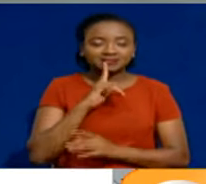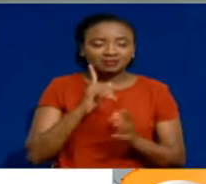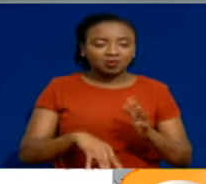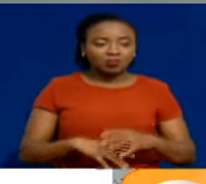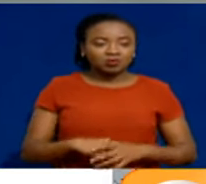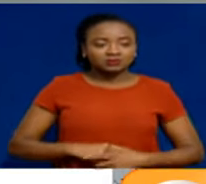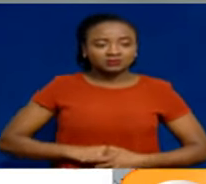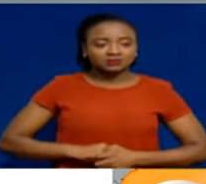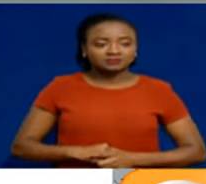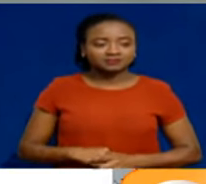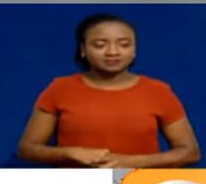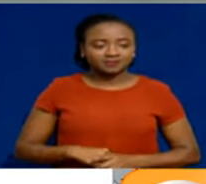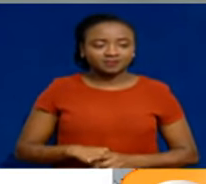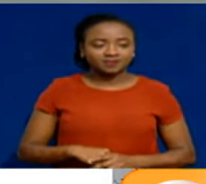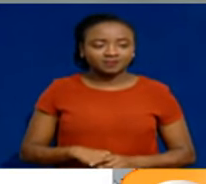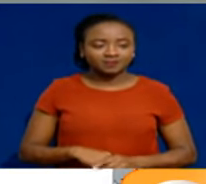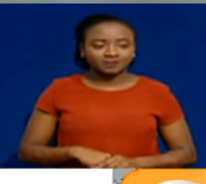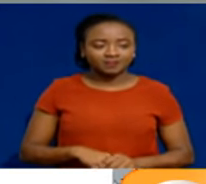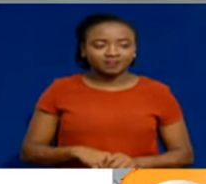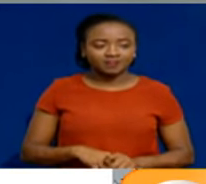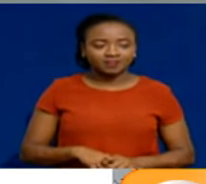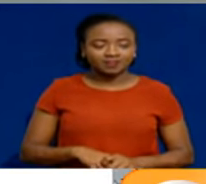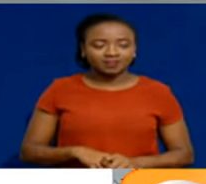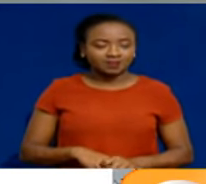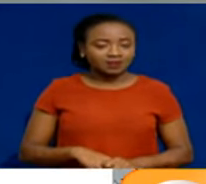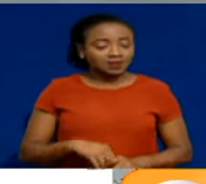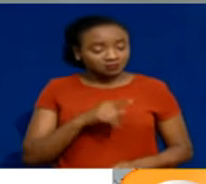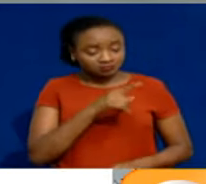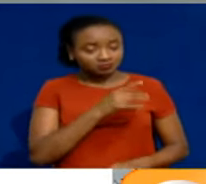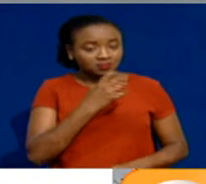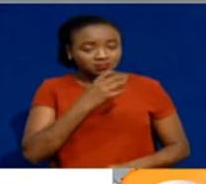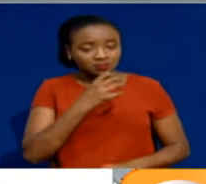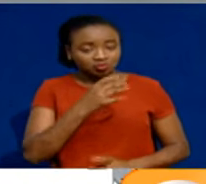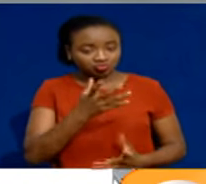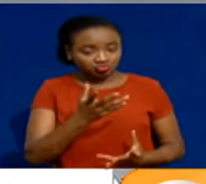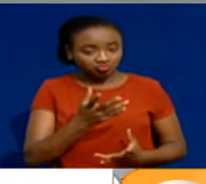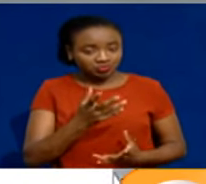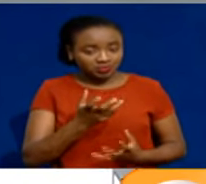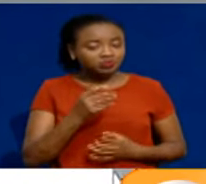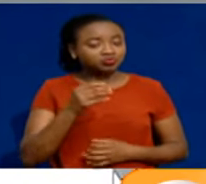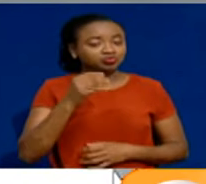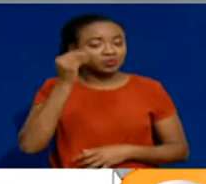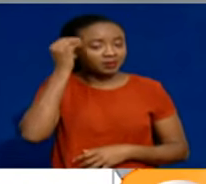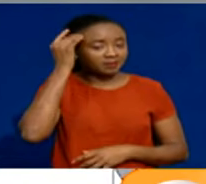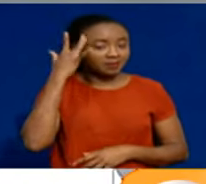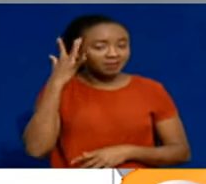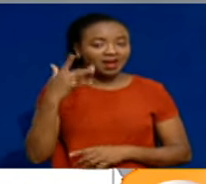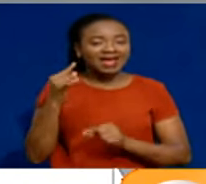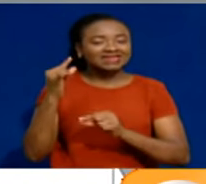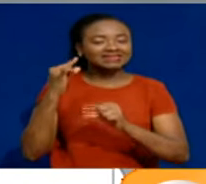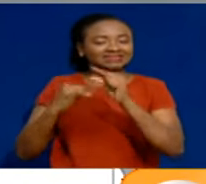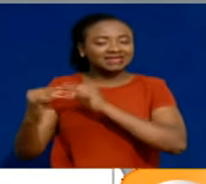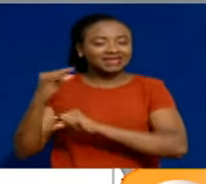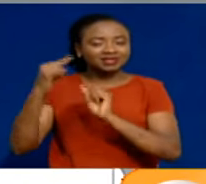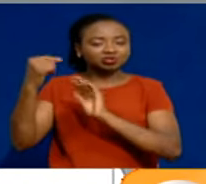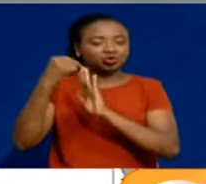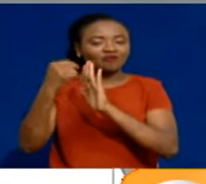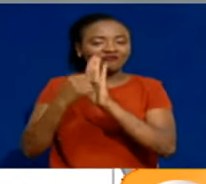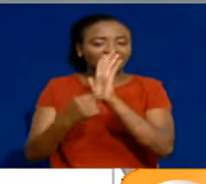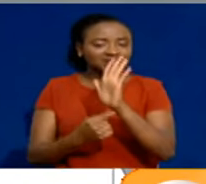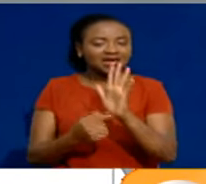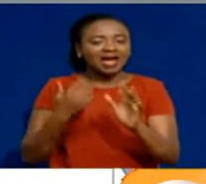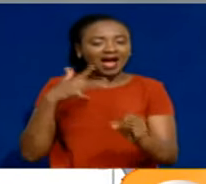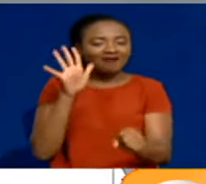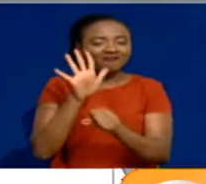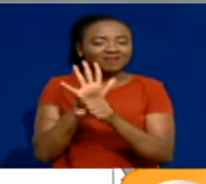KJ. Yeah. Mkusalimia sana. He says, look, there's something you are forgetting. It's called the generational factor. There's a whole generation